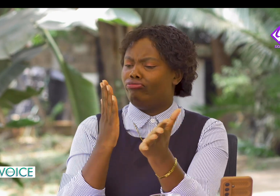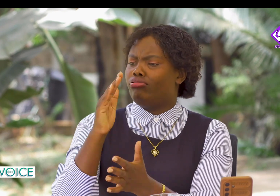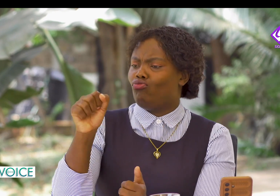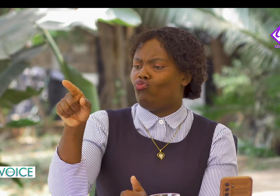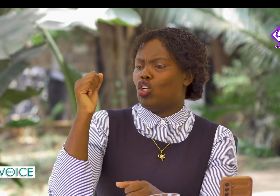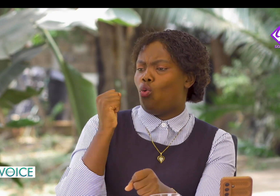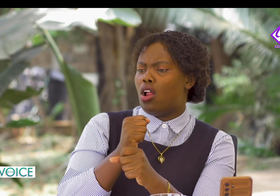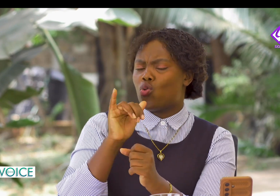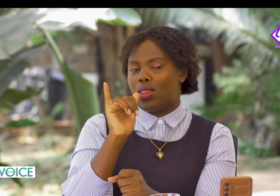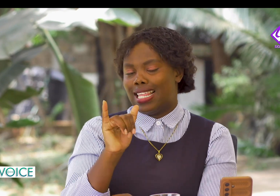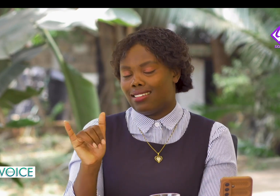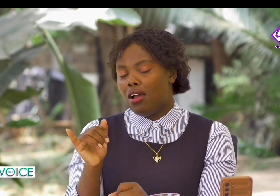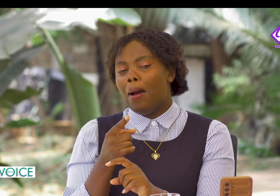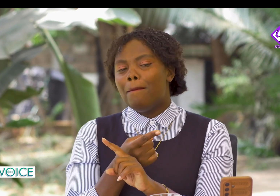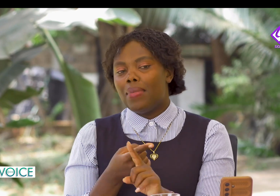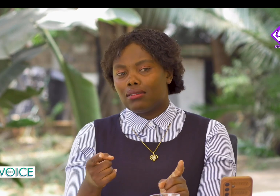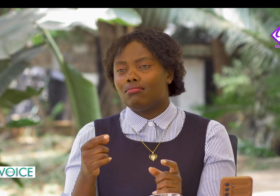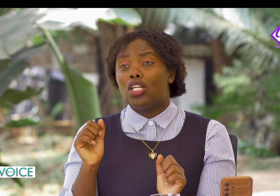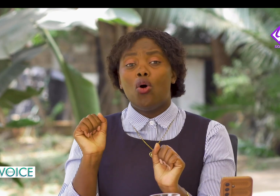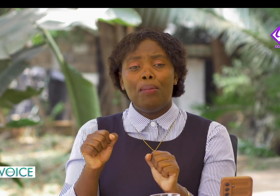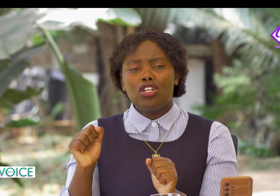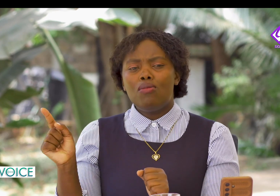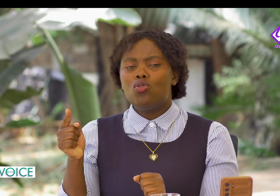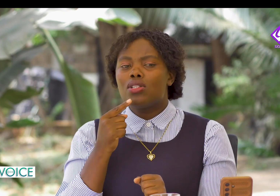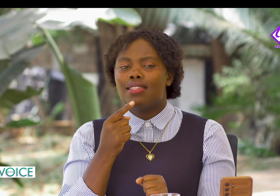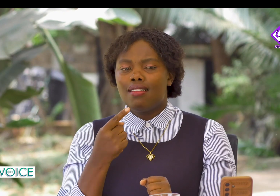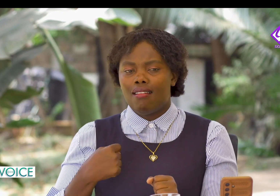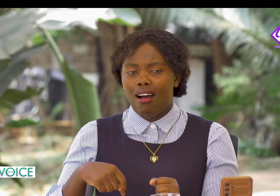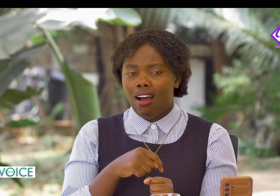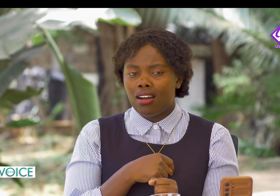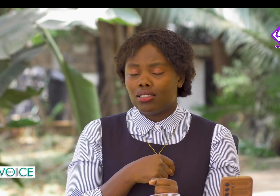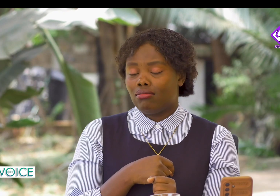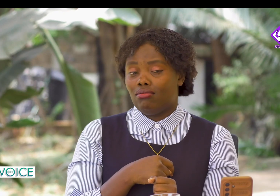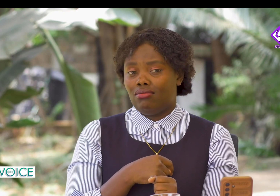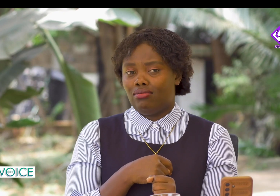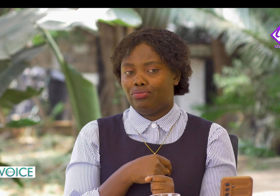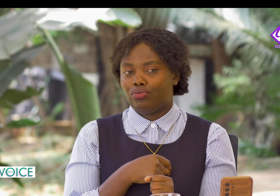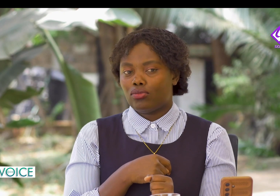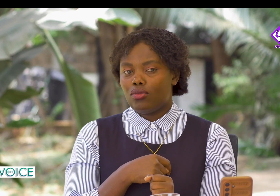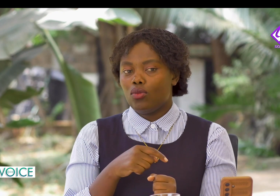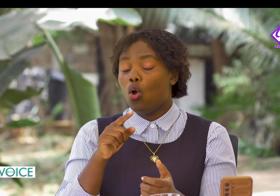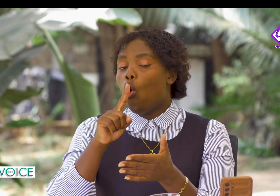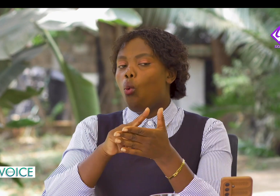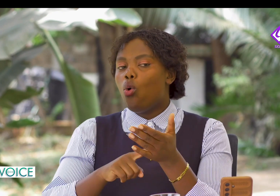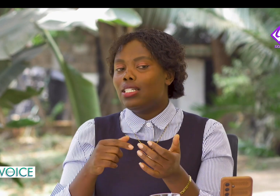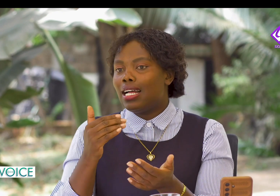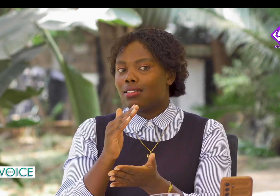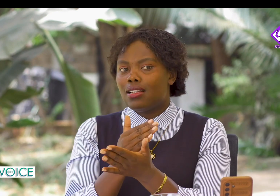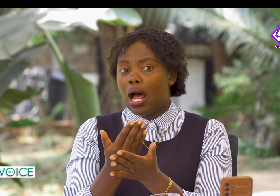It is not justified, meaning that it's the right of certain people to get and not for the others.